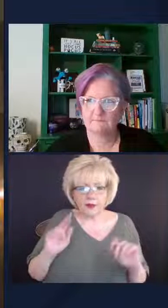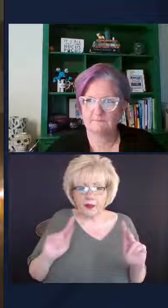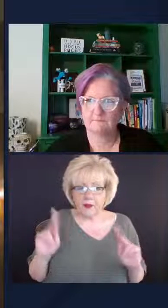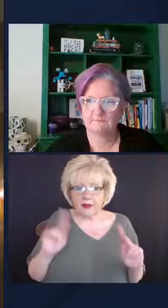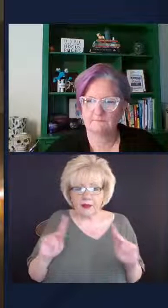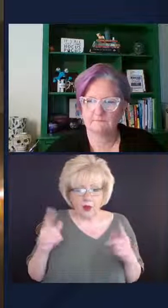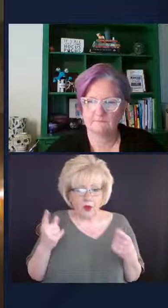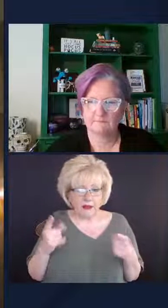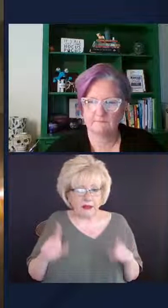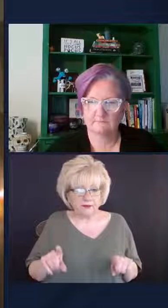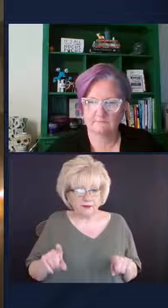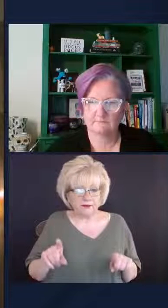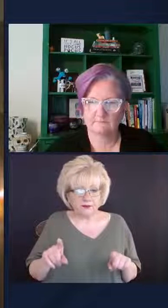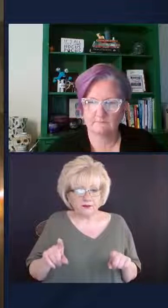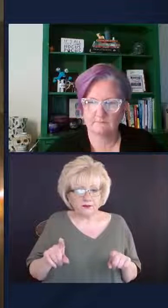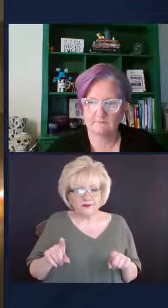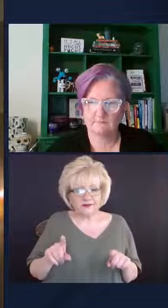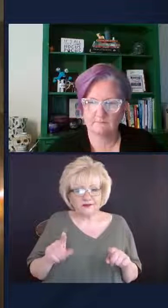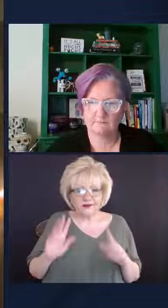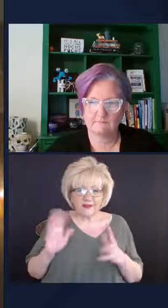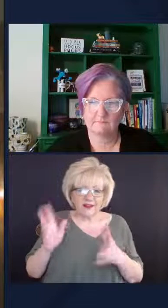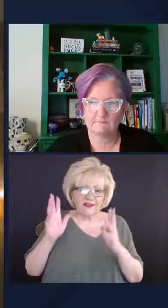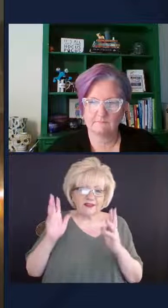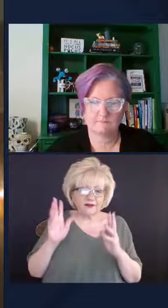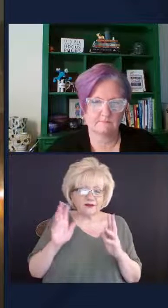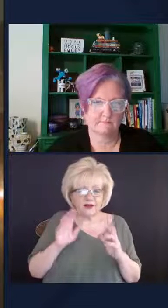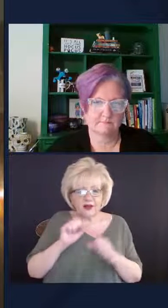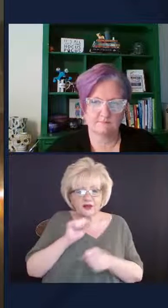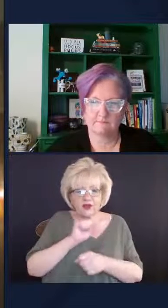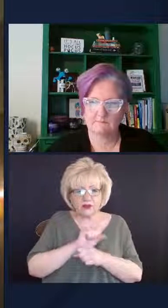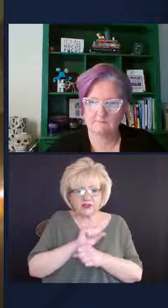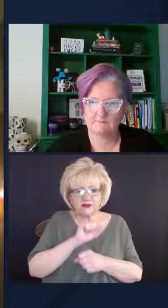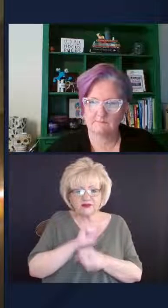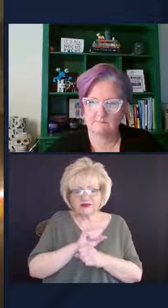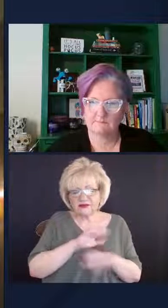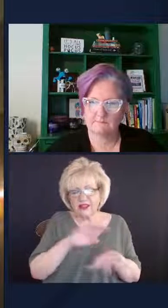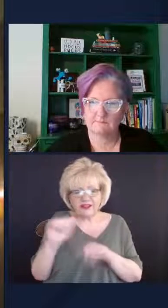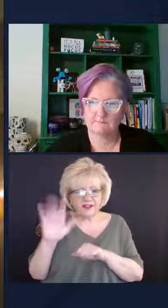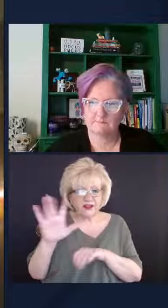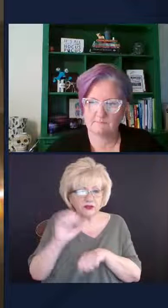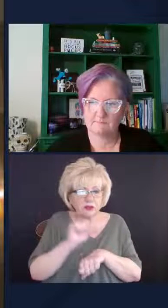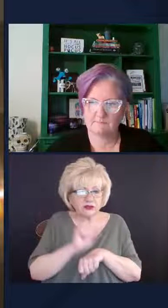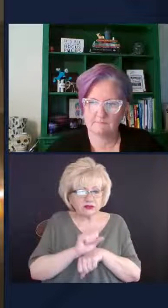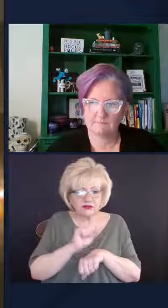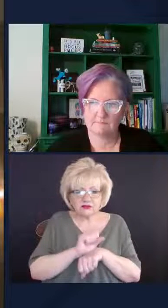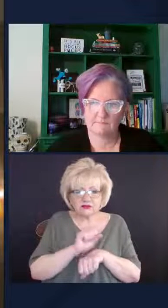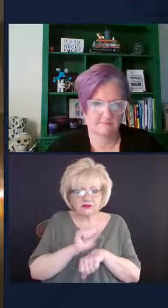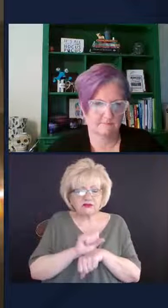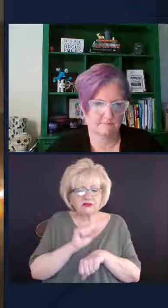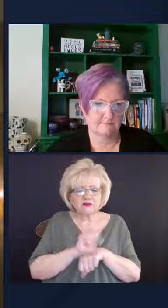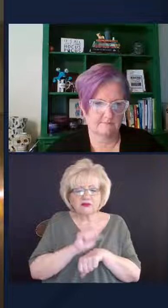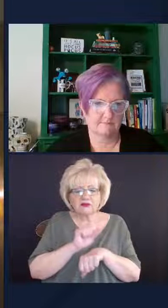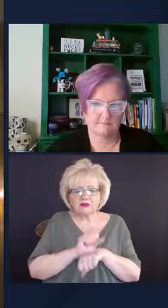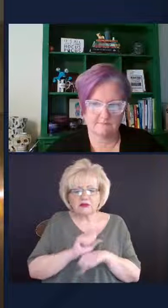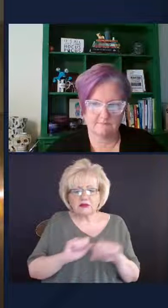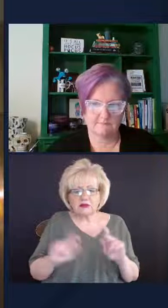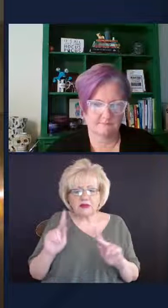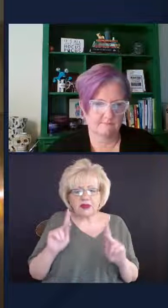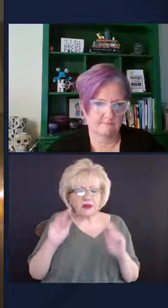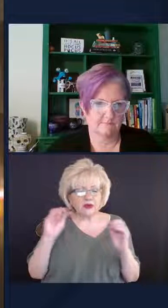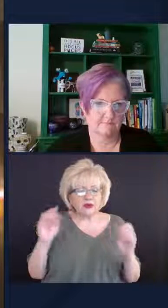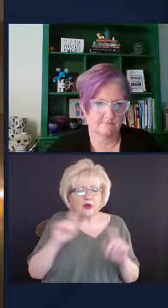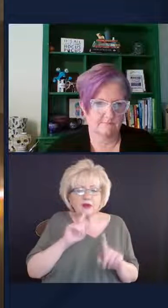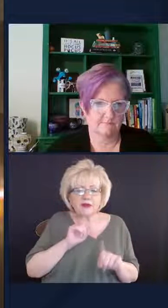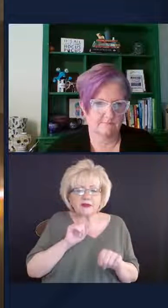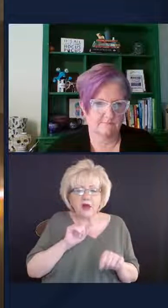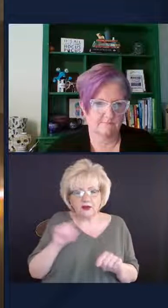up leaving their jobs, like you say, uh, to because people don't really respond to disability